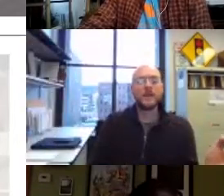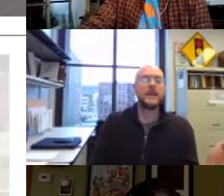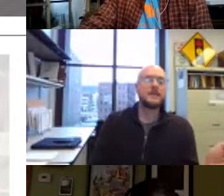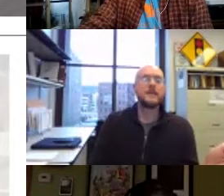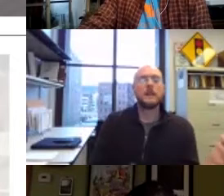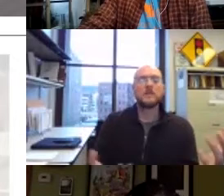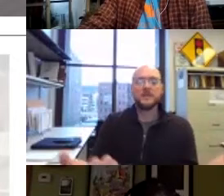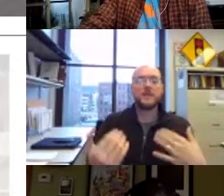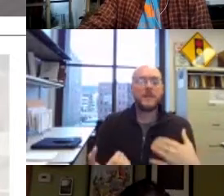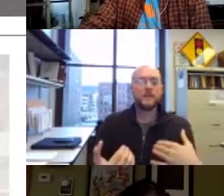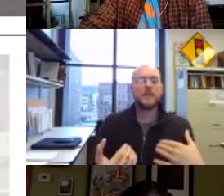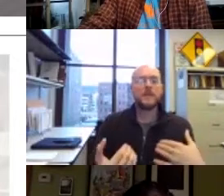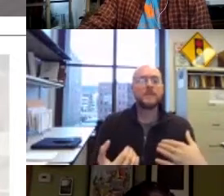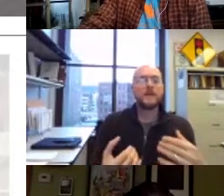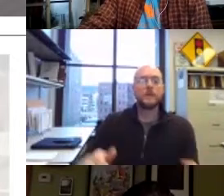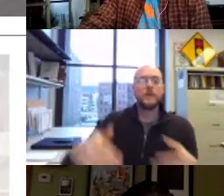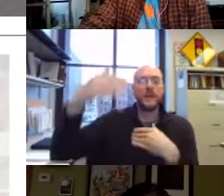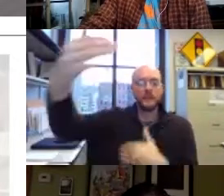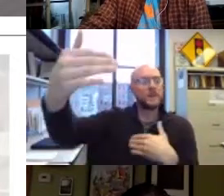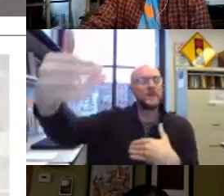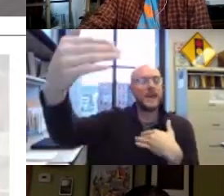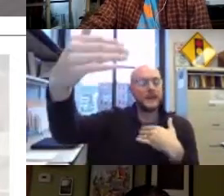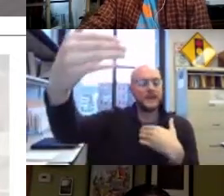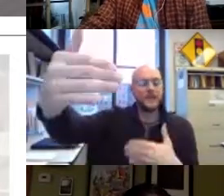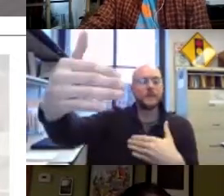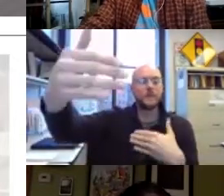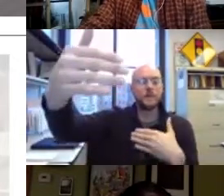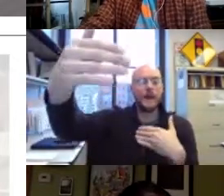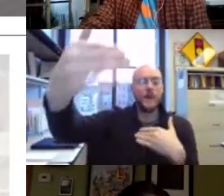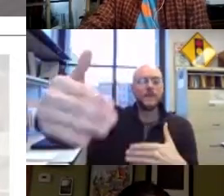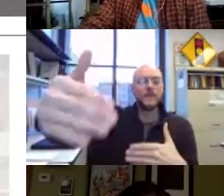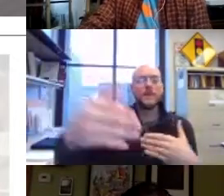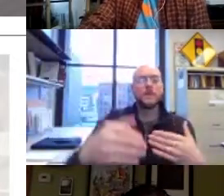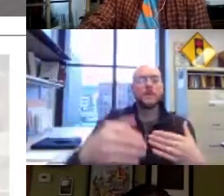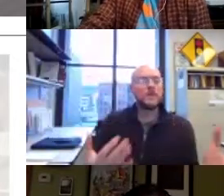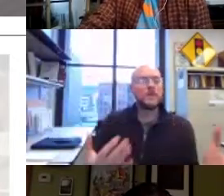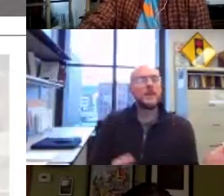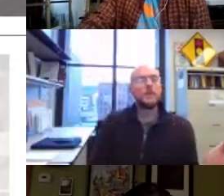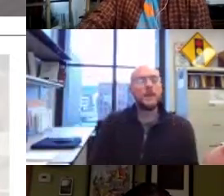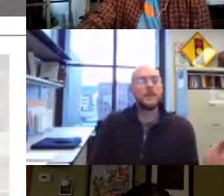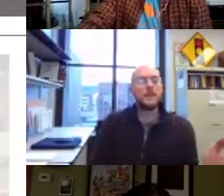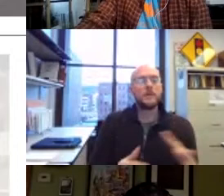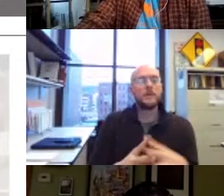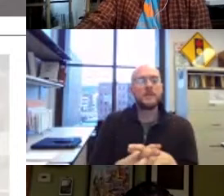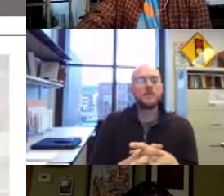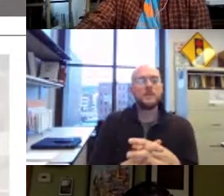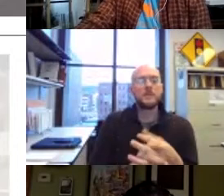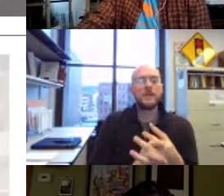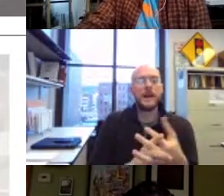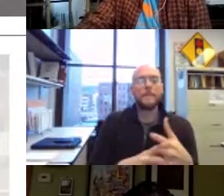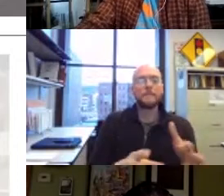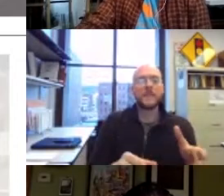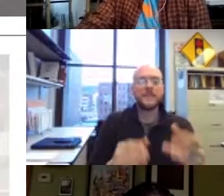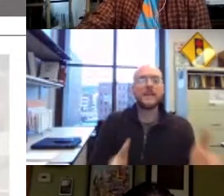and parking lanes along the southbound curb, so we get a little bit of that additional width. We're able to use that width to